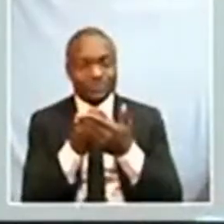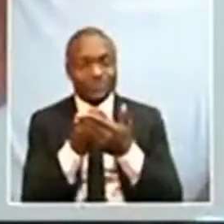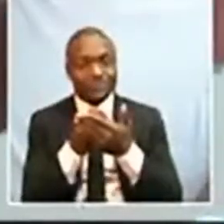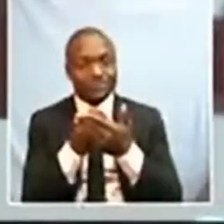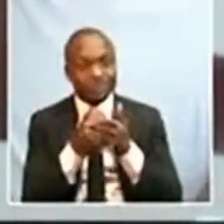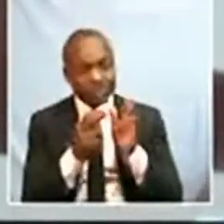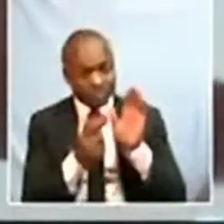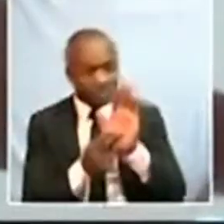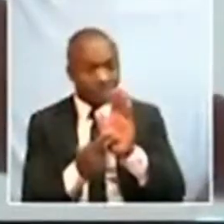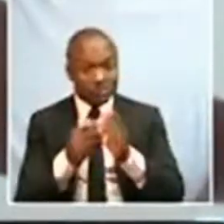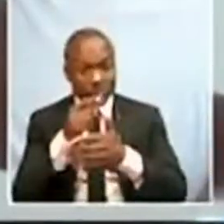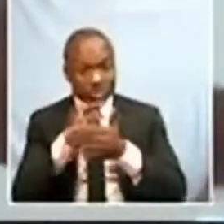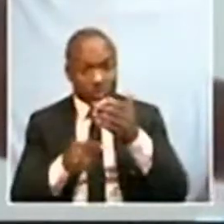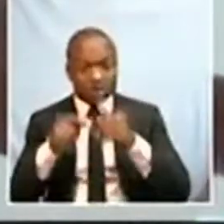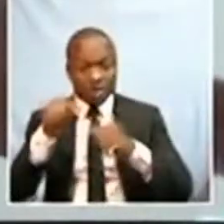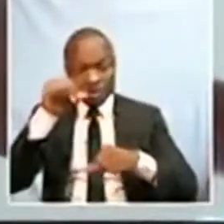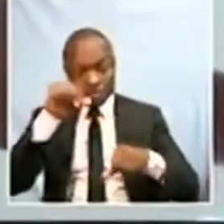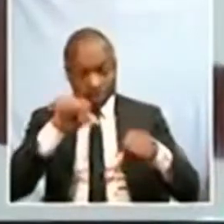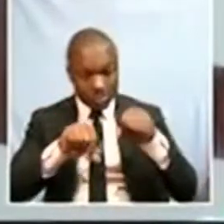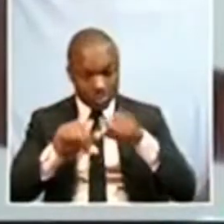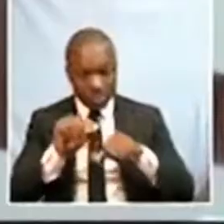speaking to what the Auditor General